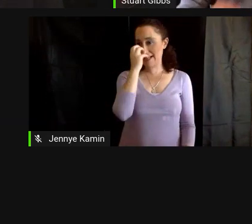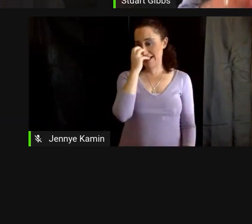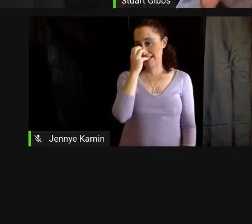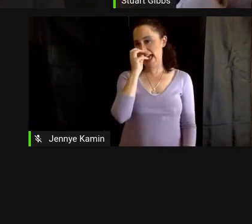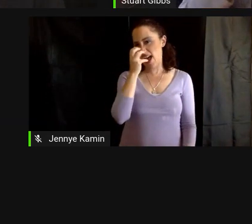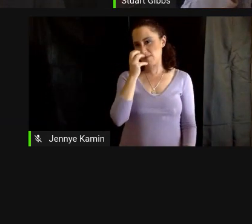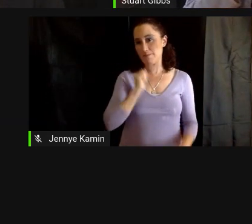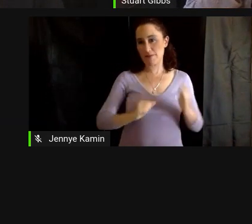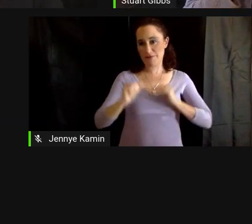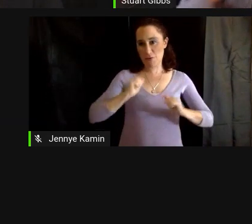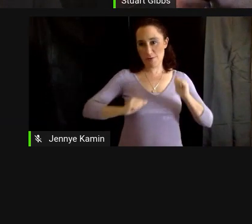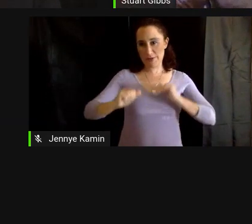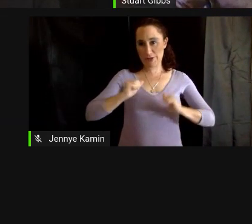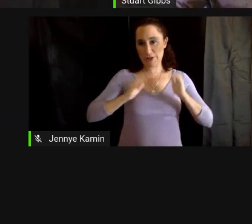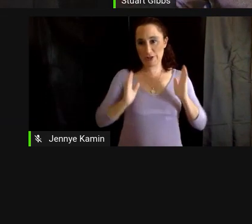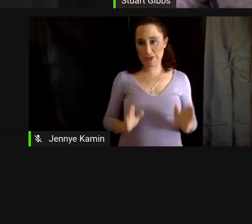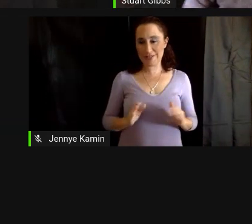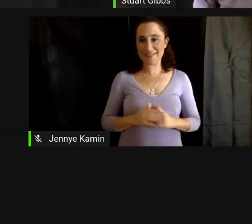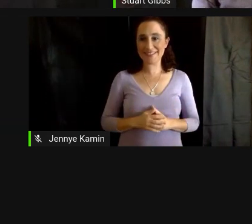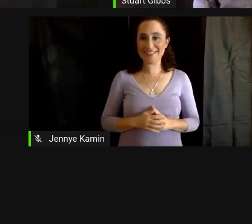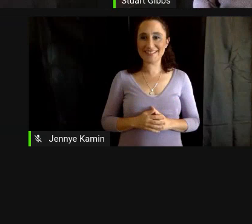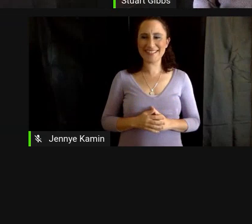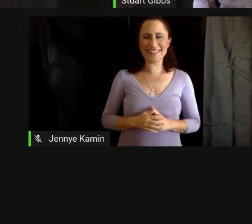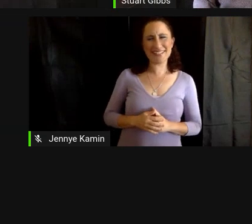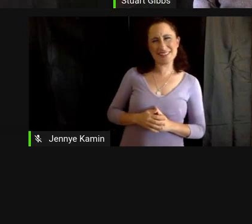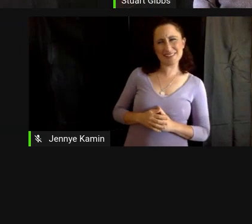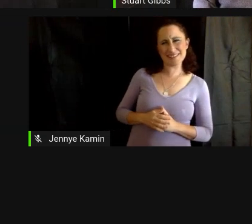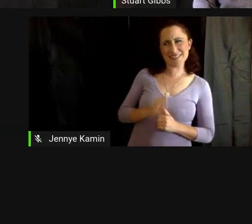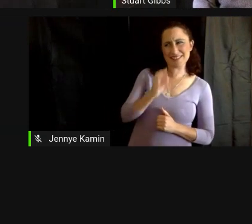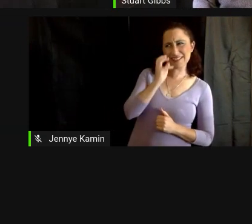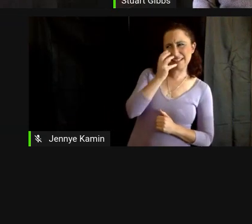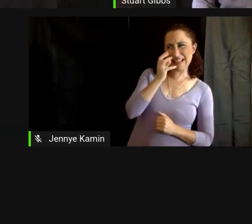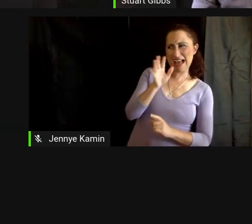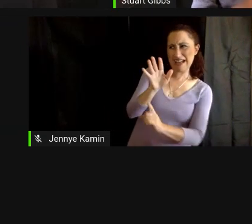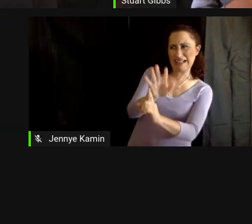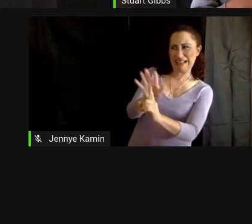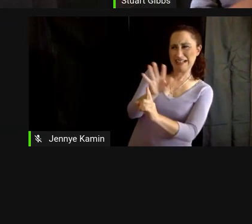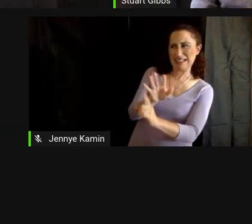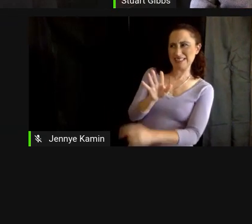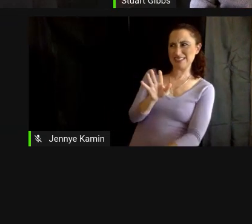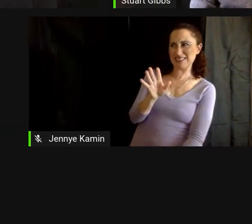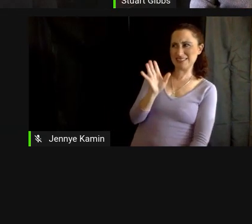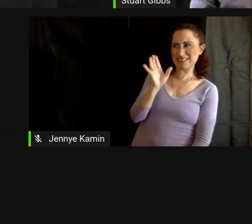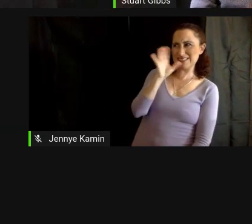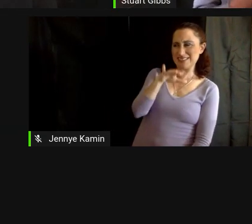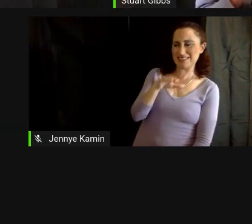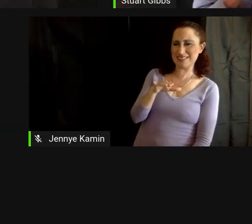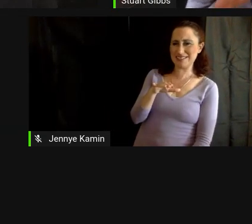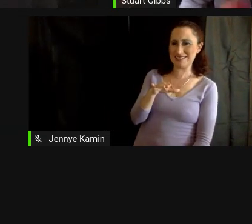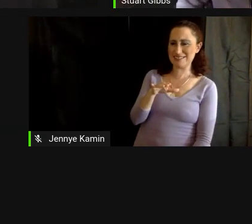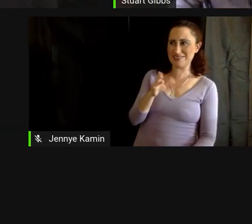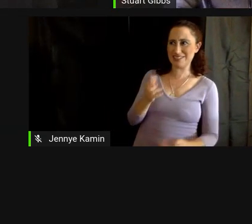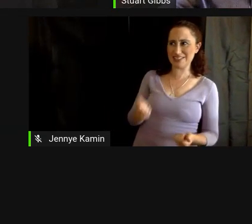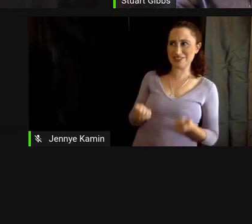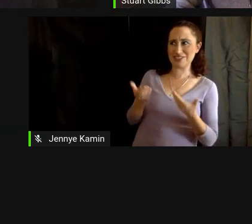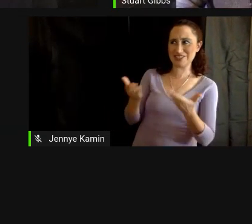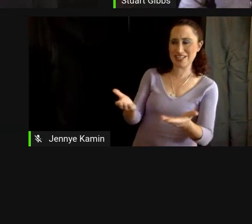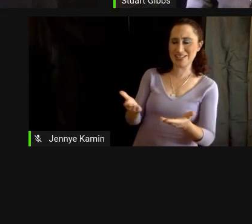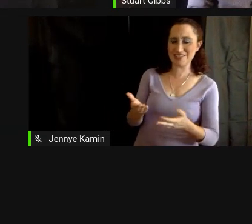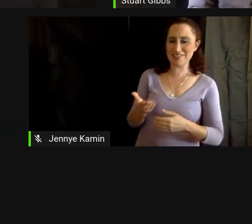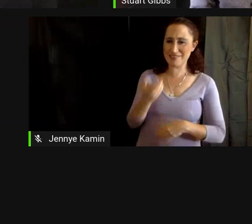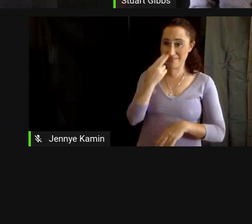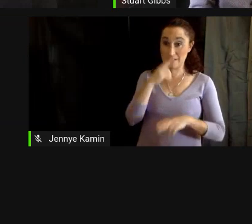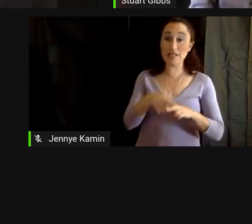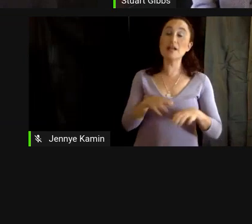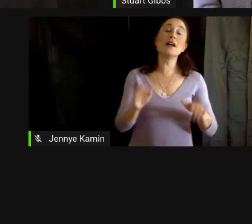birthday party. Okay, but there's something a little bit off about the clown. The clown is like making weird recommendations and stuff, and all kinds of fun.